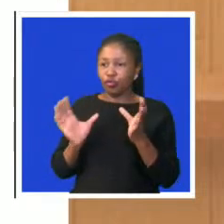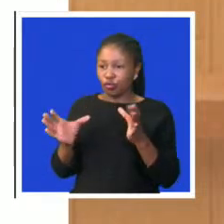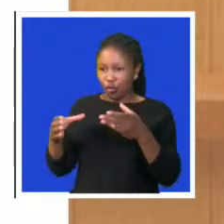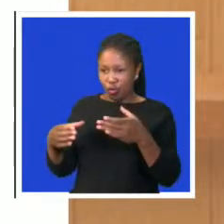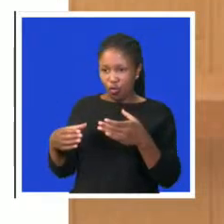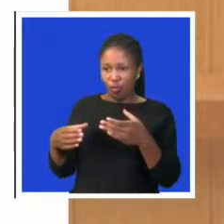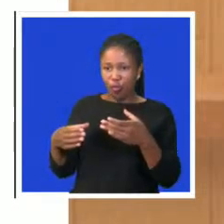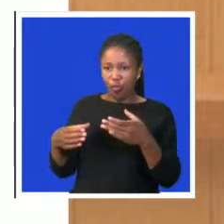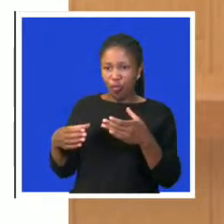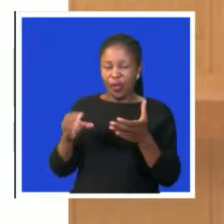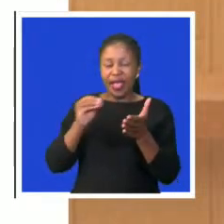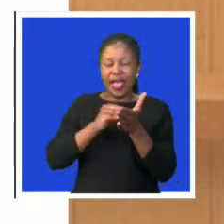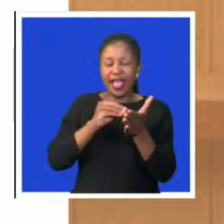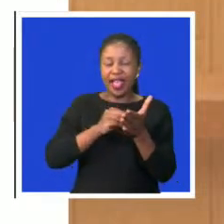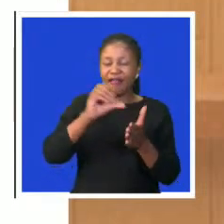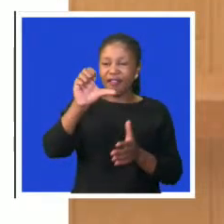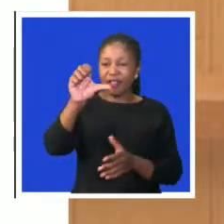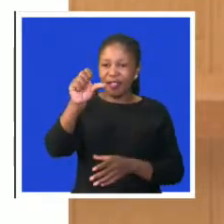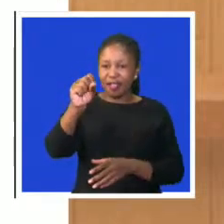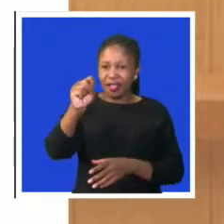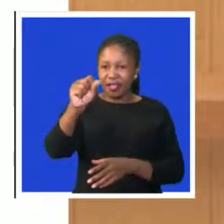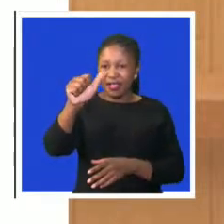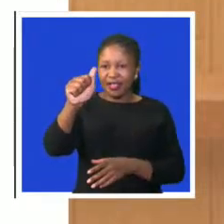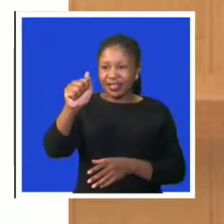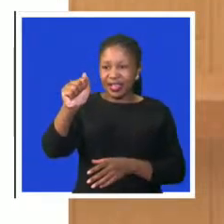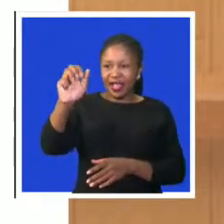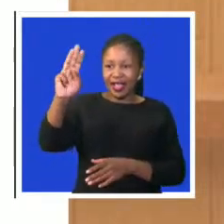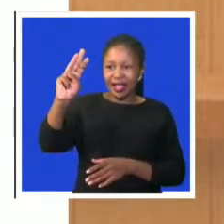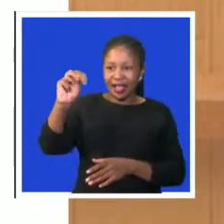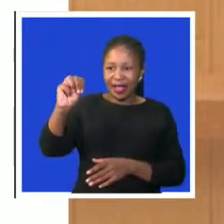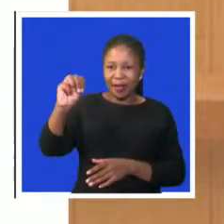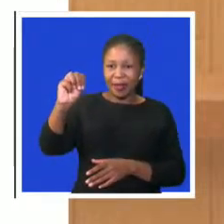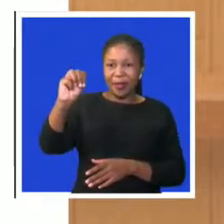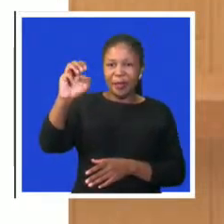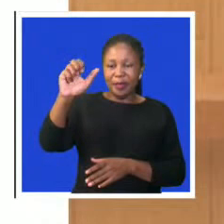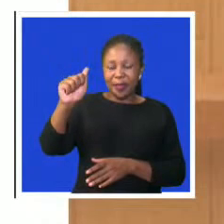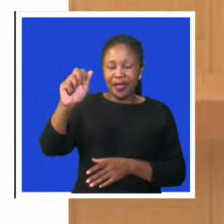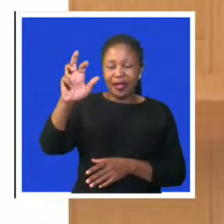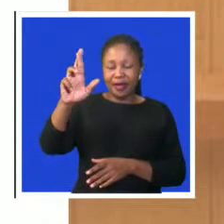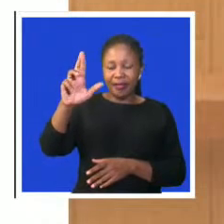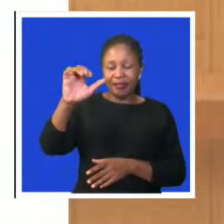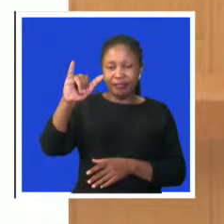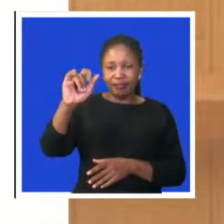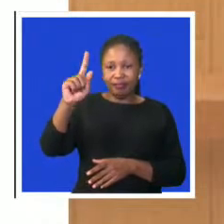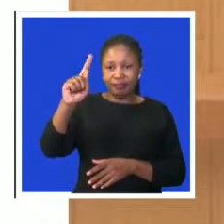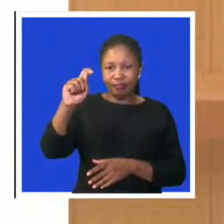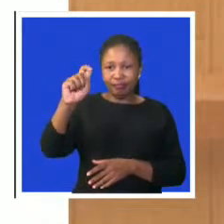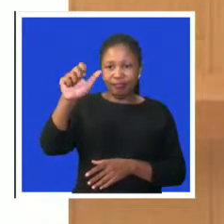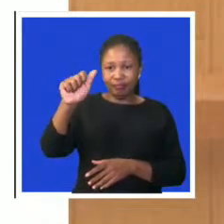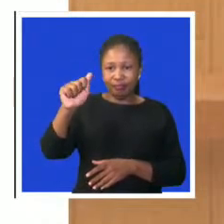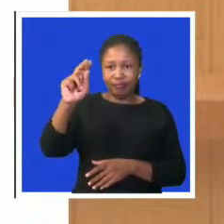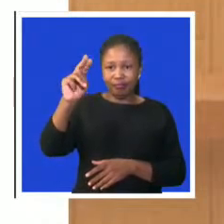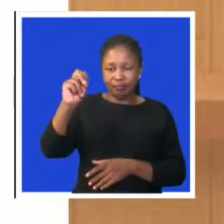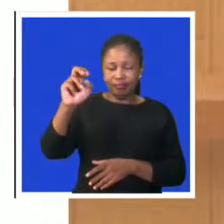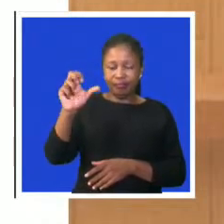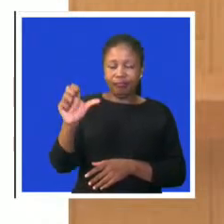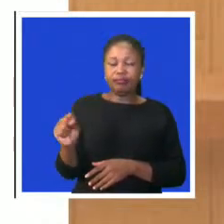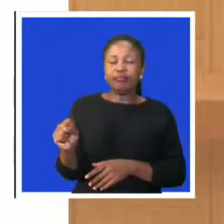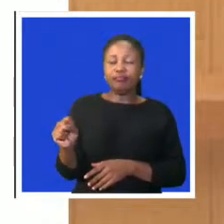Samaritans, which are another political religious groups. Now, the Samaritans